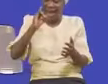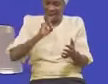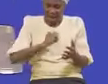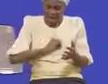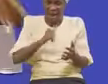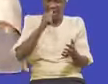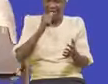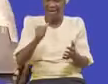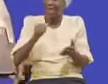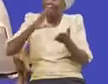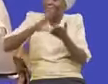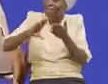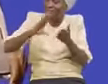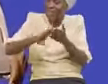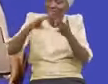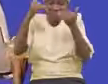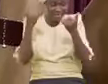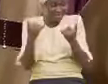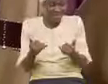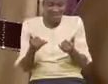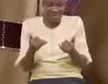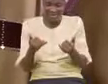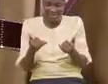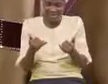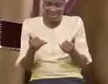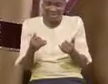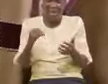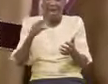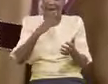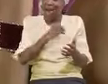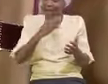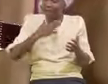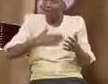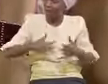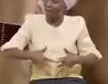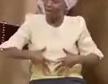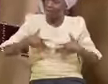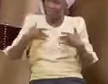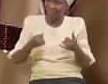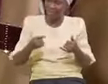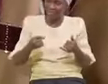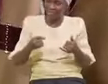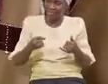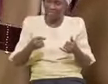am forgiven. Ocho nyenu vokem. And my life. E nyagbe.